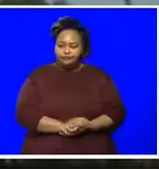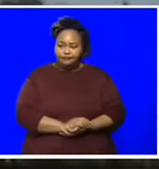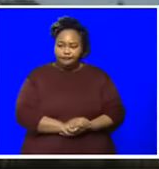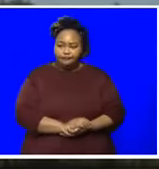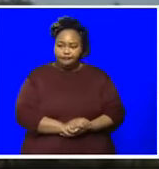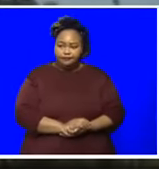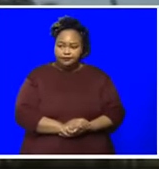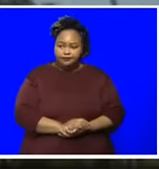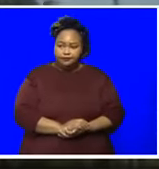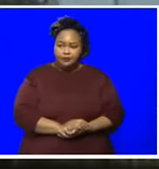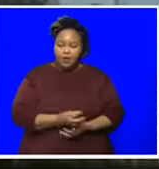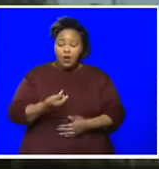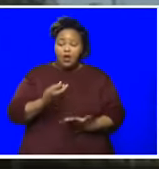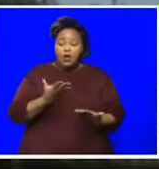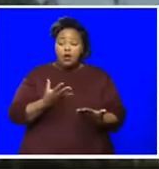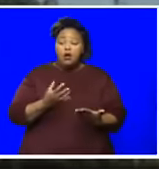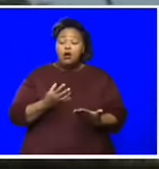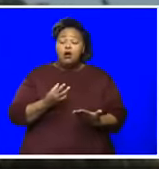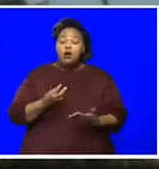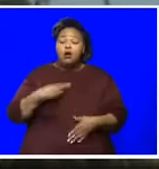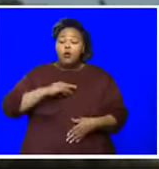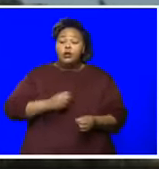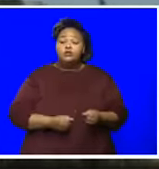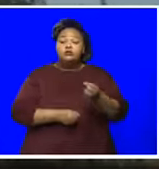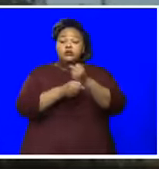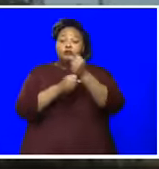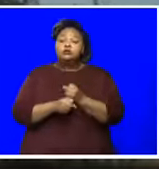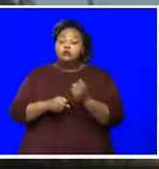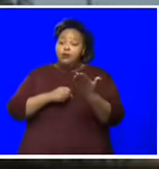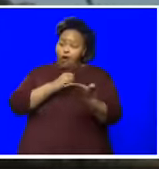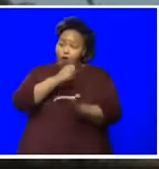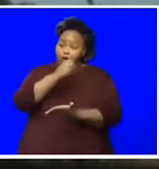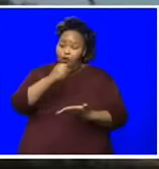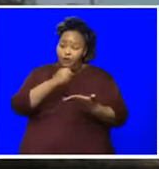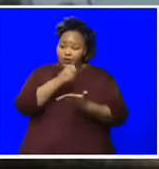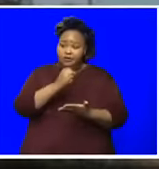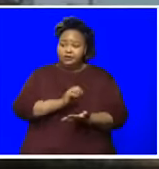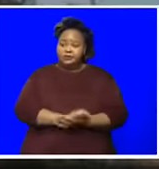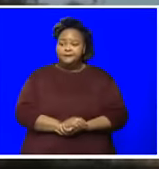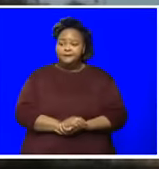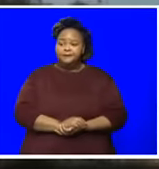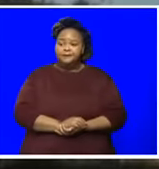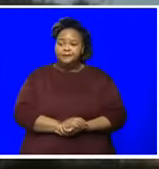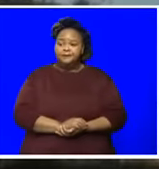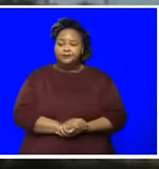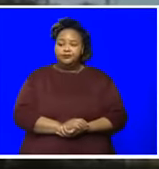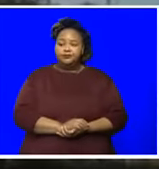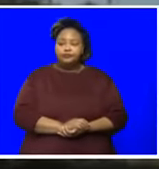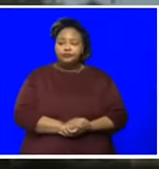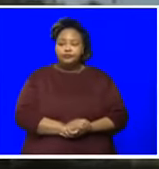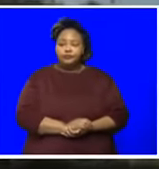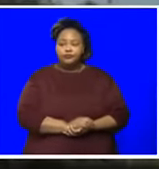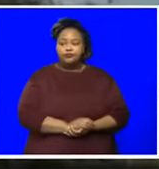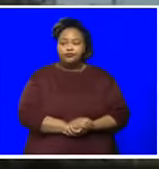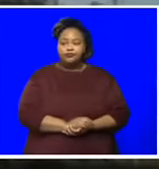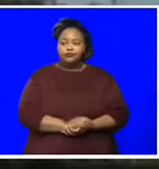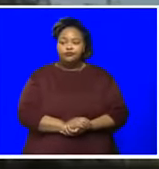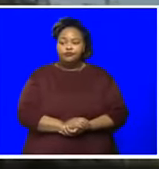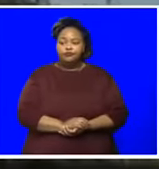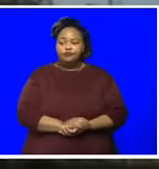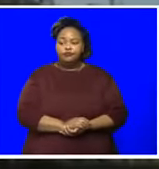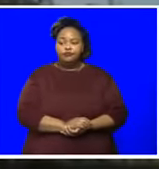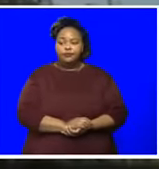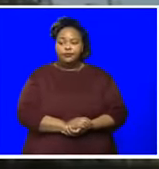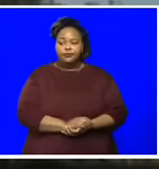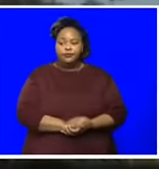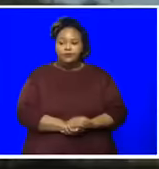try and support our community as far as possible in as many ways as we can. It's donations of cash